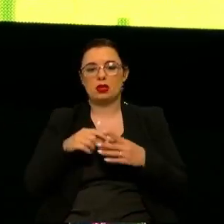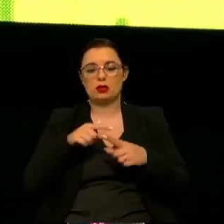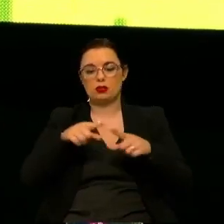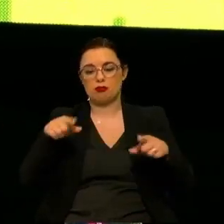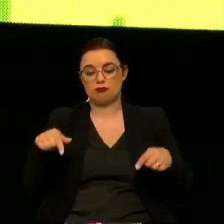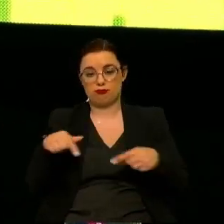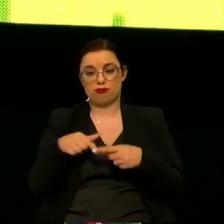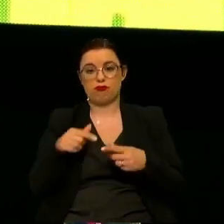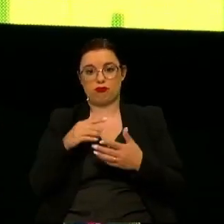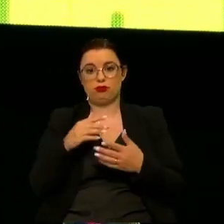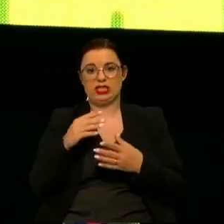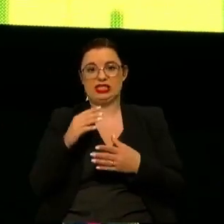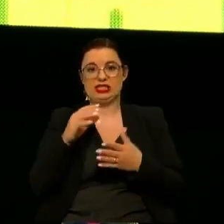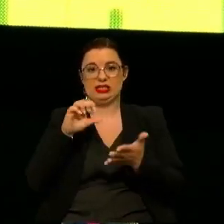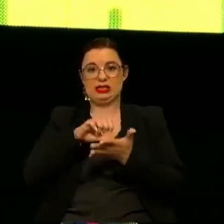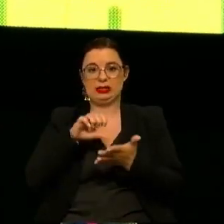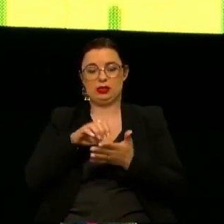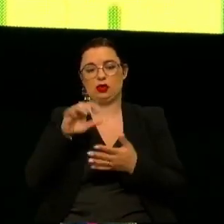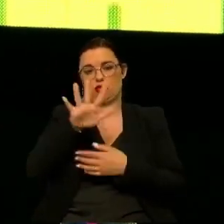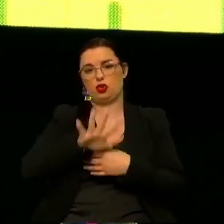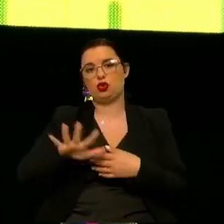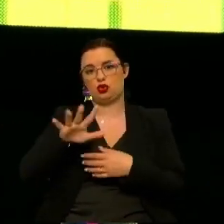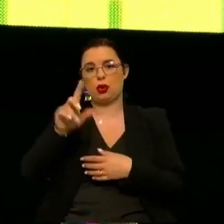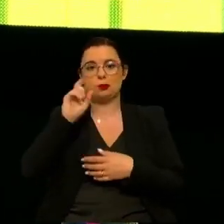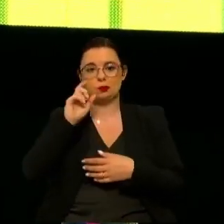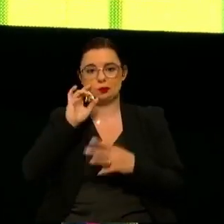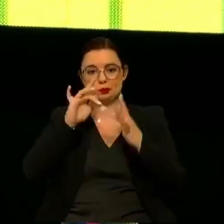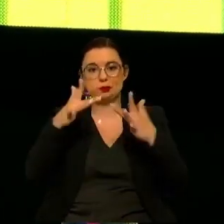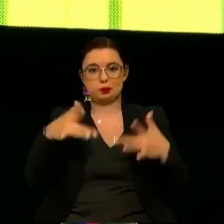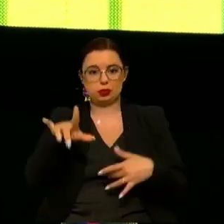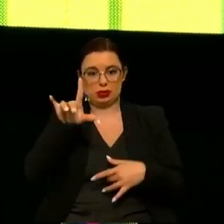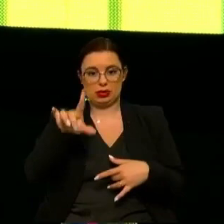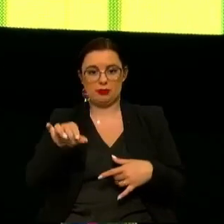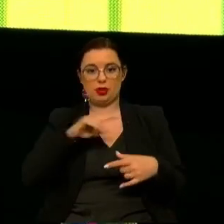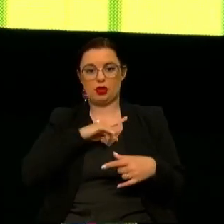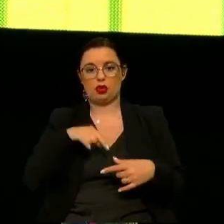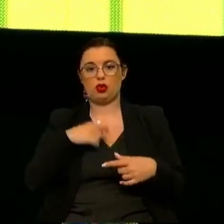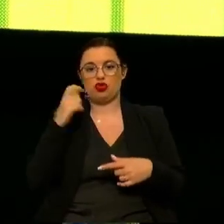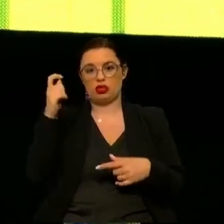intervention? In our office, we also have the National